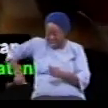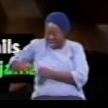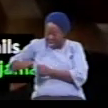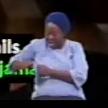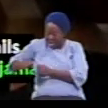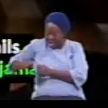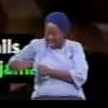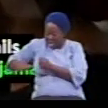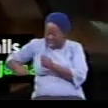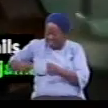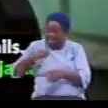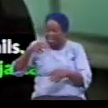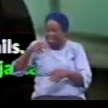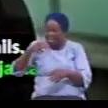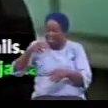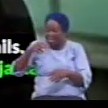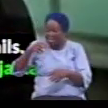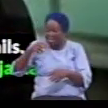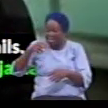never